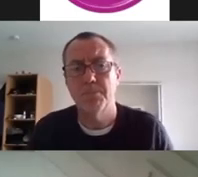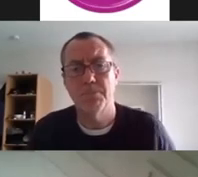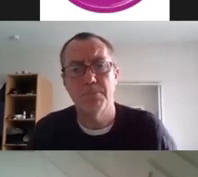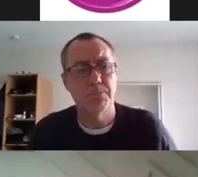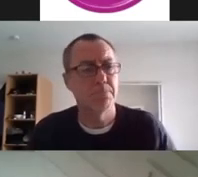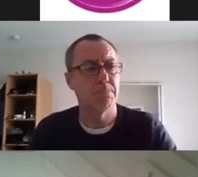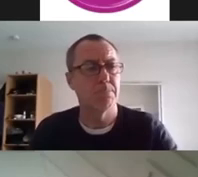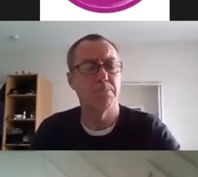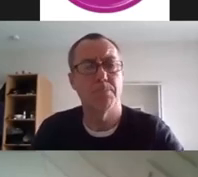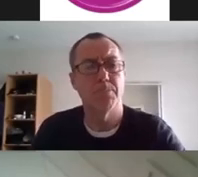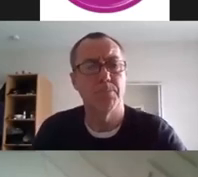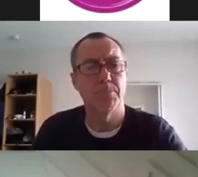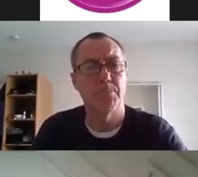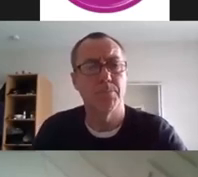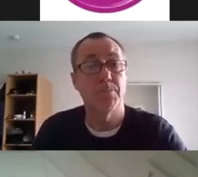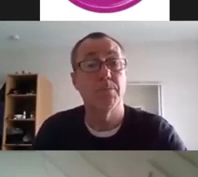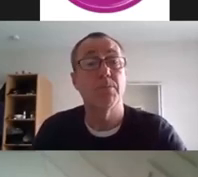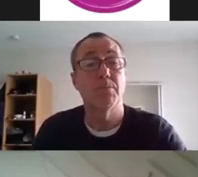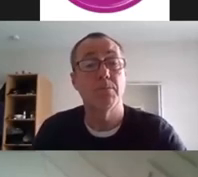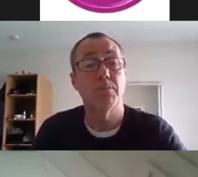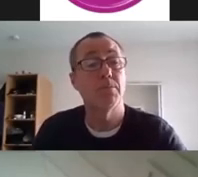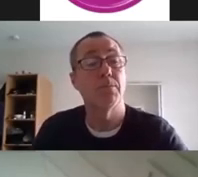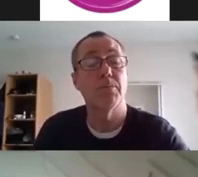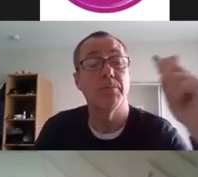so that a translator can be on the call.